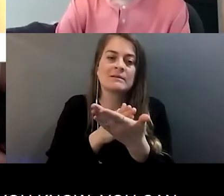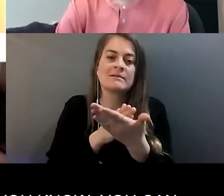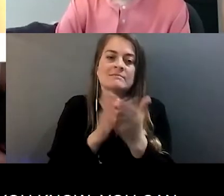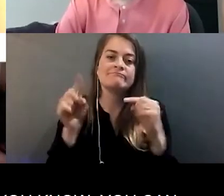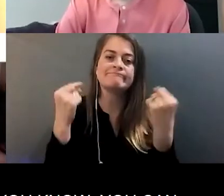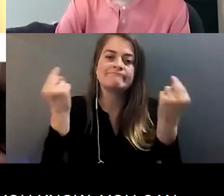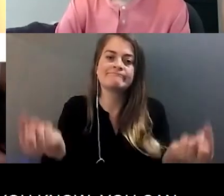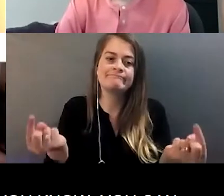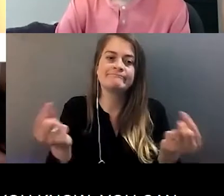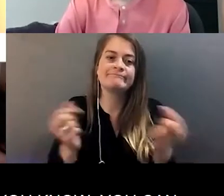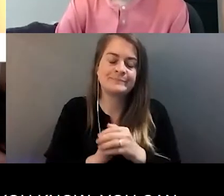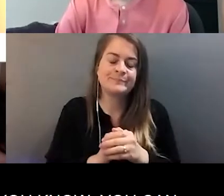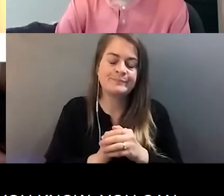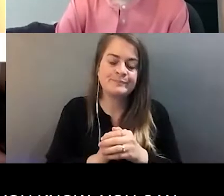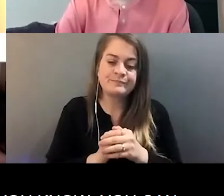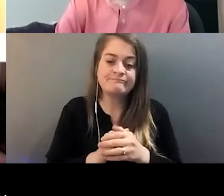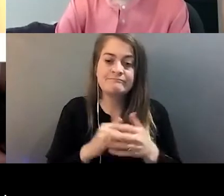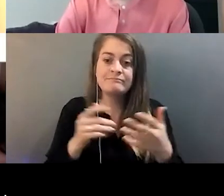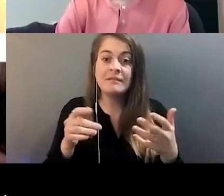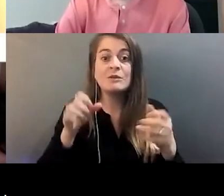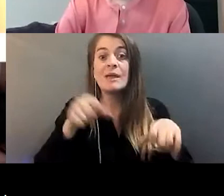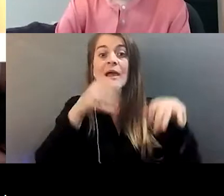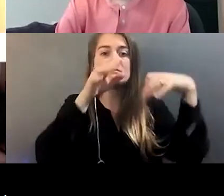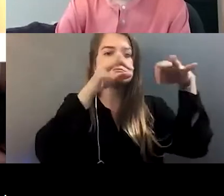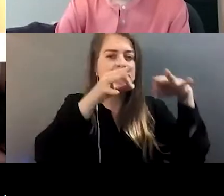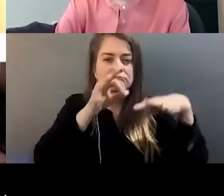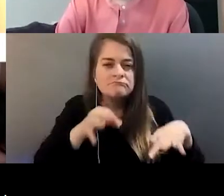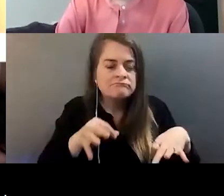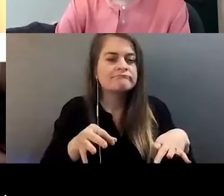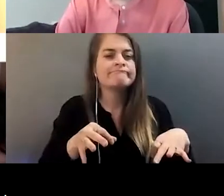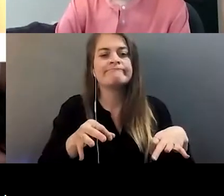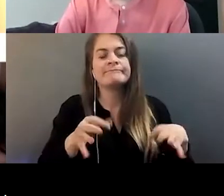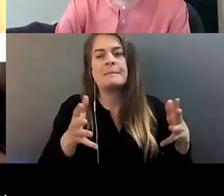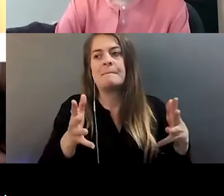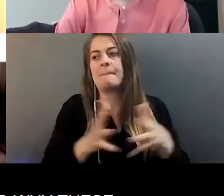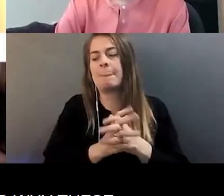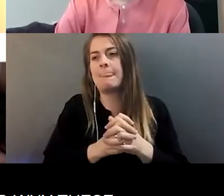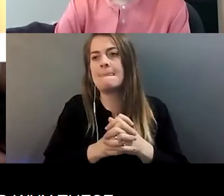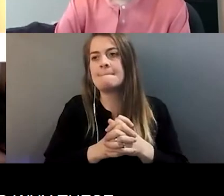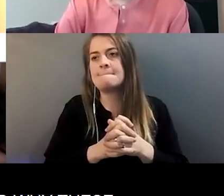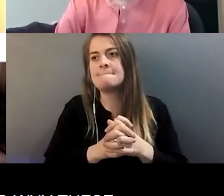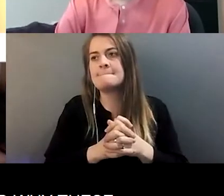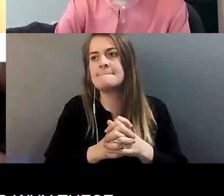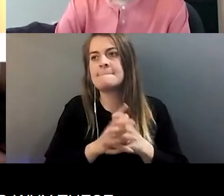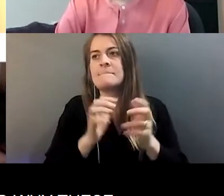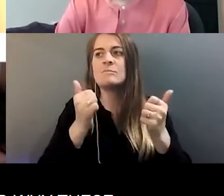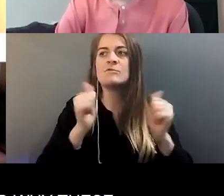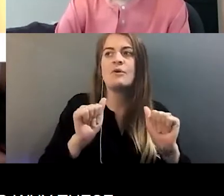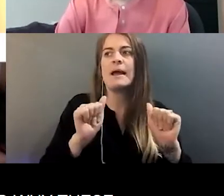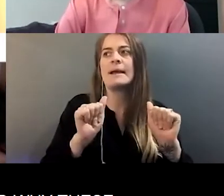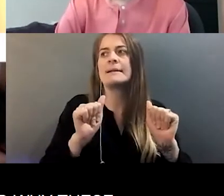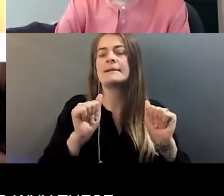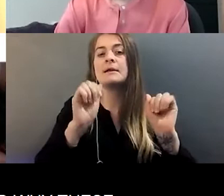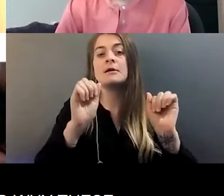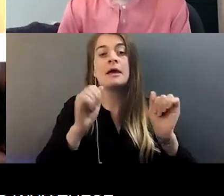the response is, you know, you can explain it, you can, you know, try to provide logic behind